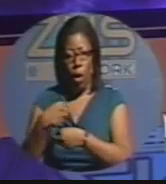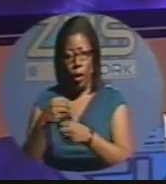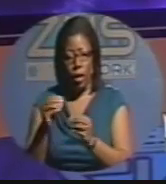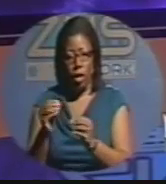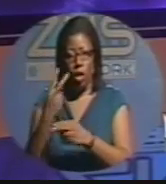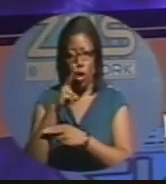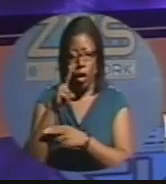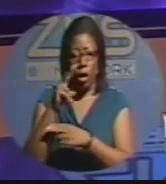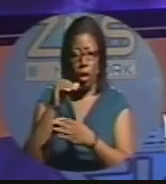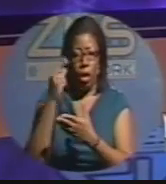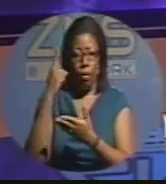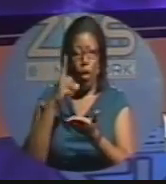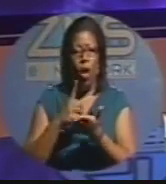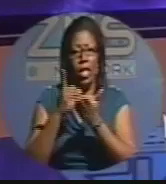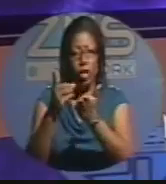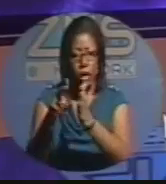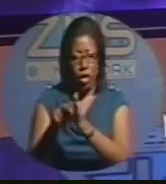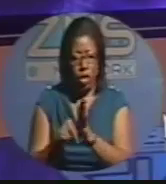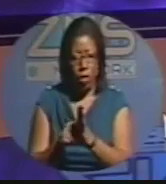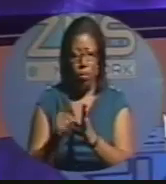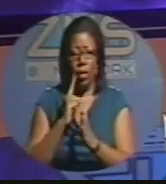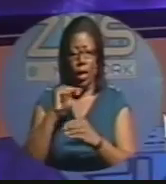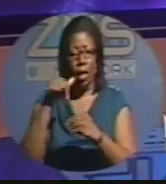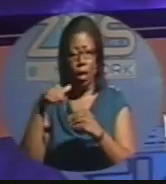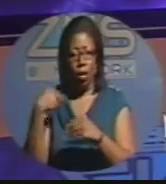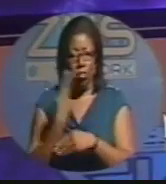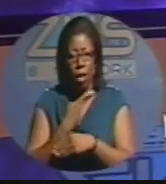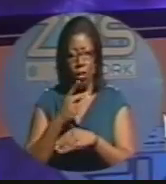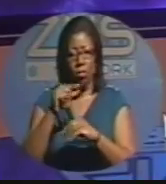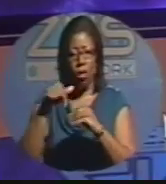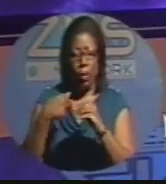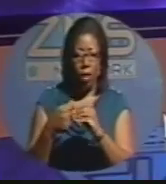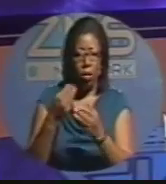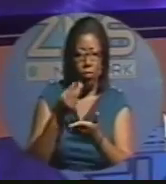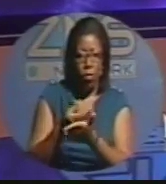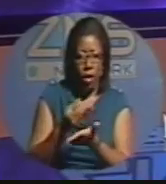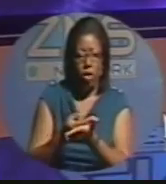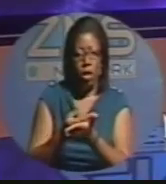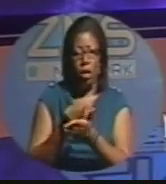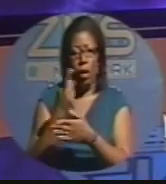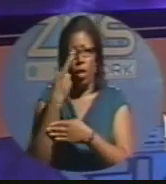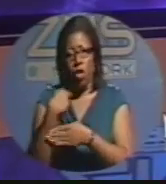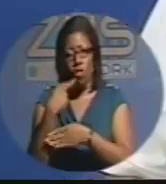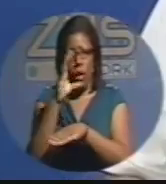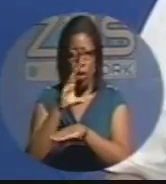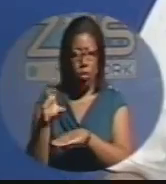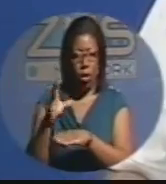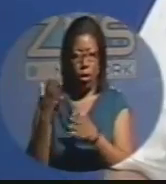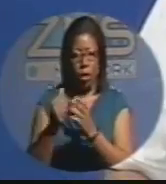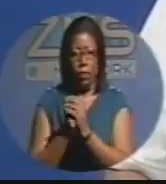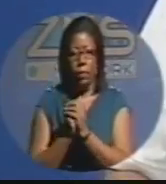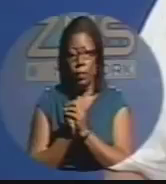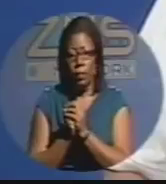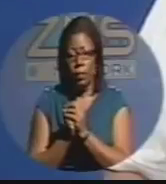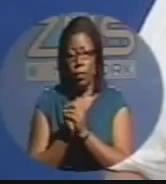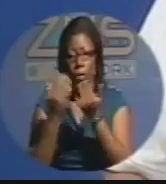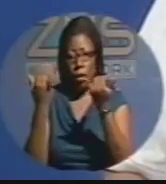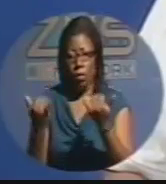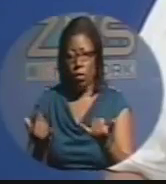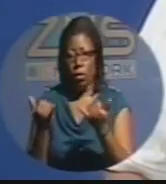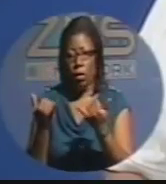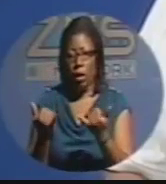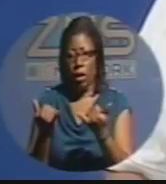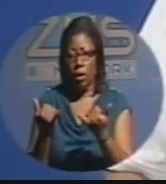looking for donations. Tell me about the financial state of the Red Cross now and what some of the needs are. Currently, you